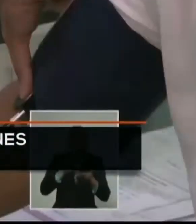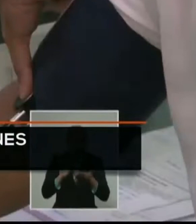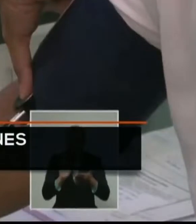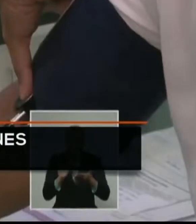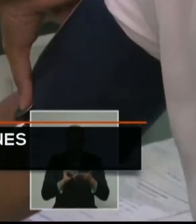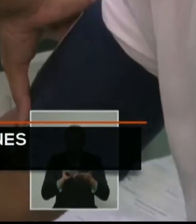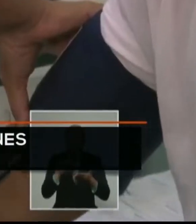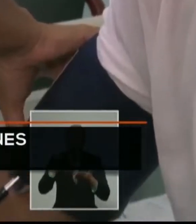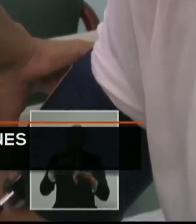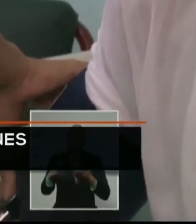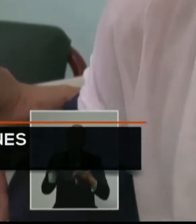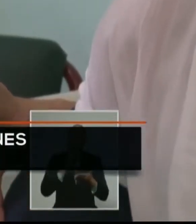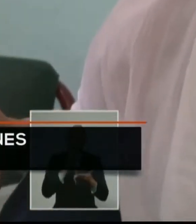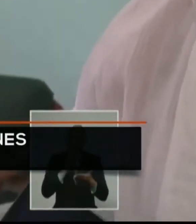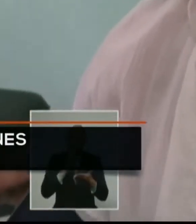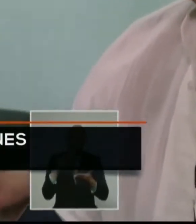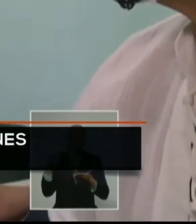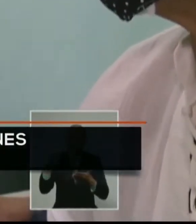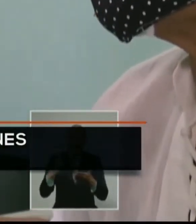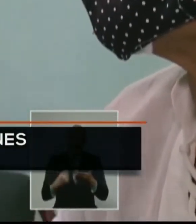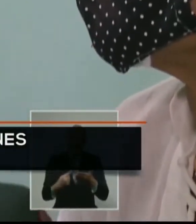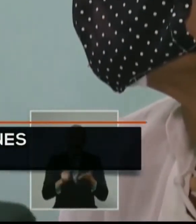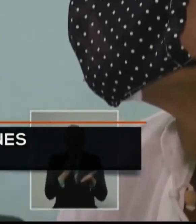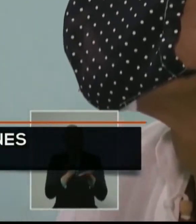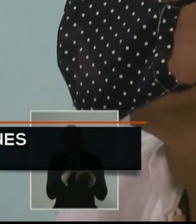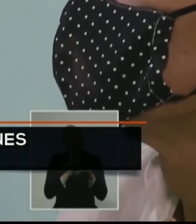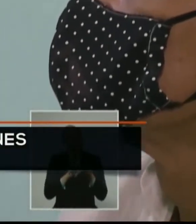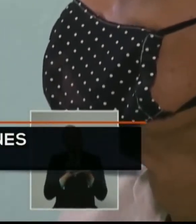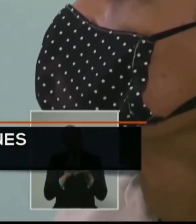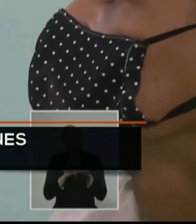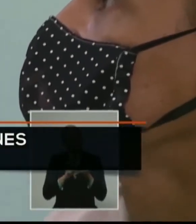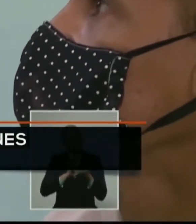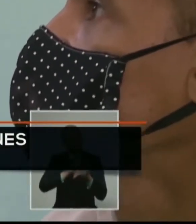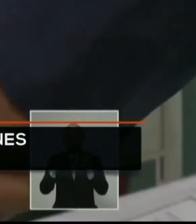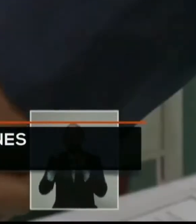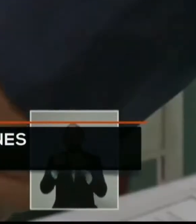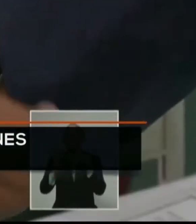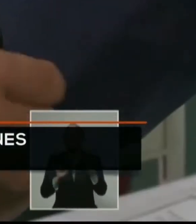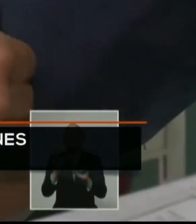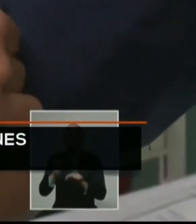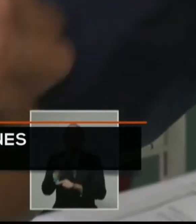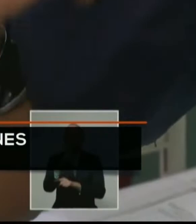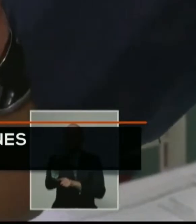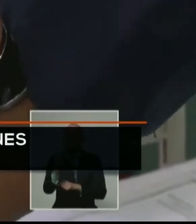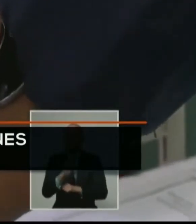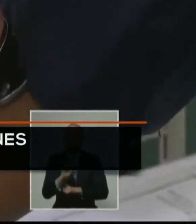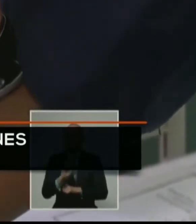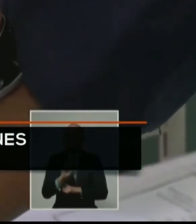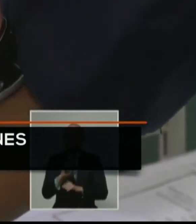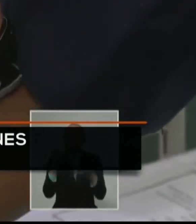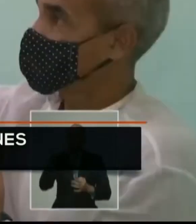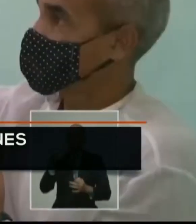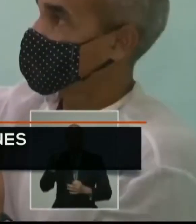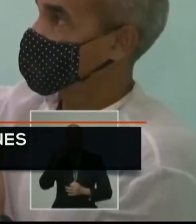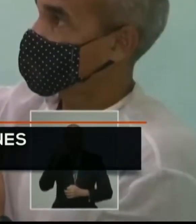Clinical trials of two of Cuba's COVID-19 vaccine candidates named Abdullah and Mambisa are advancing, with both proving to be